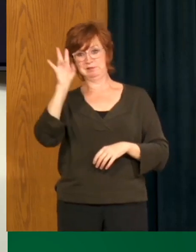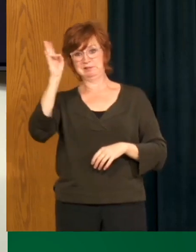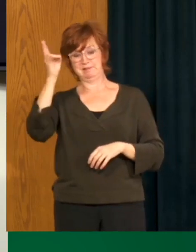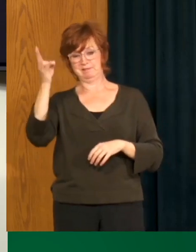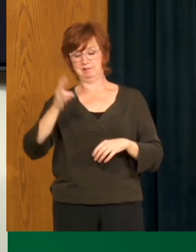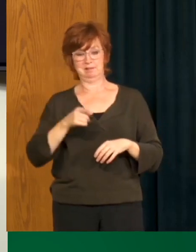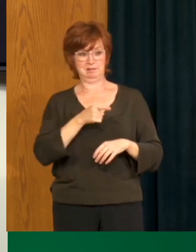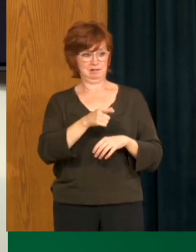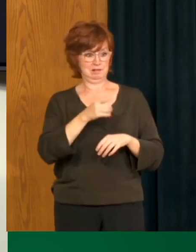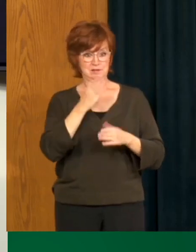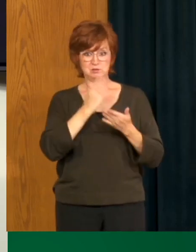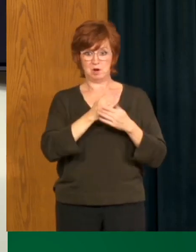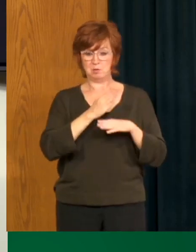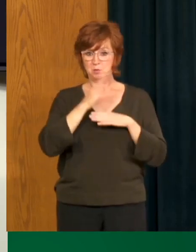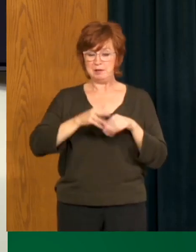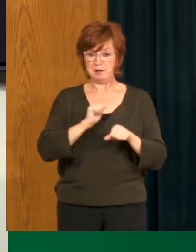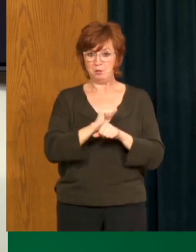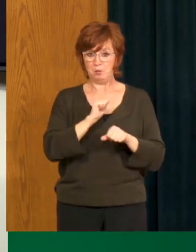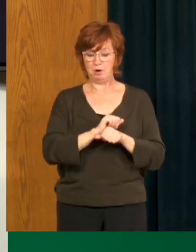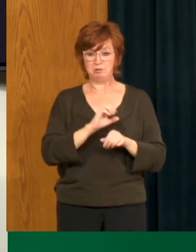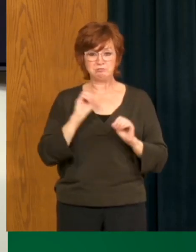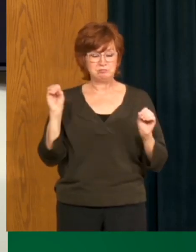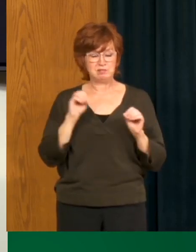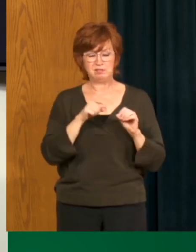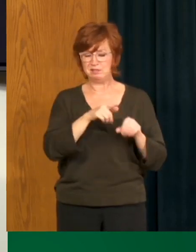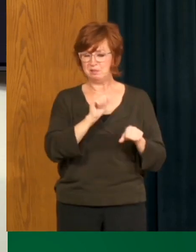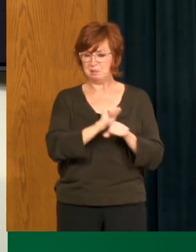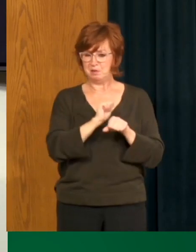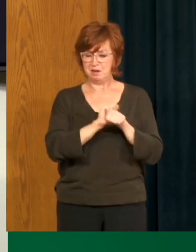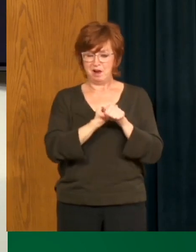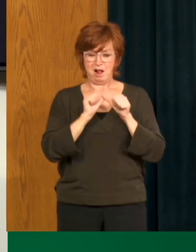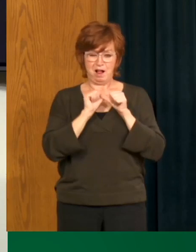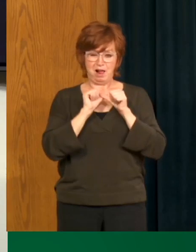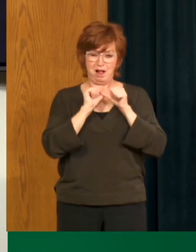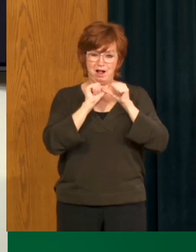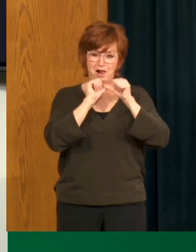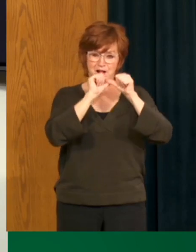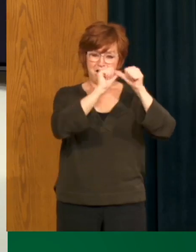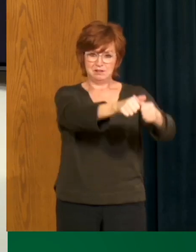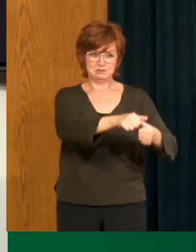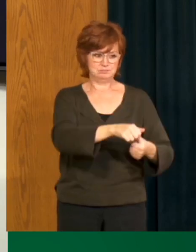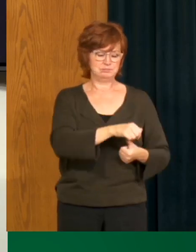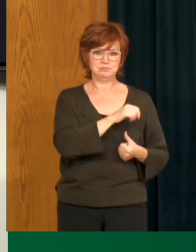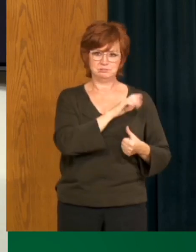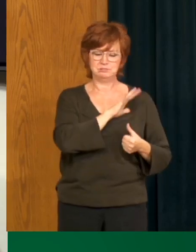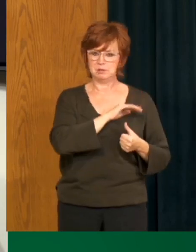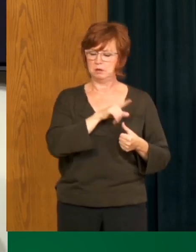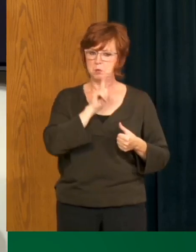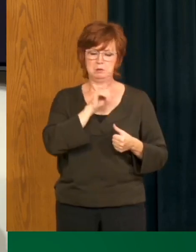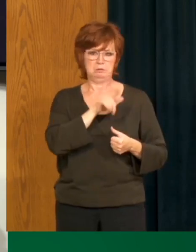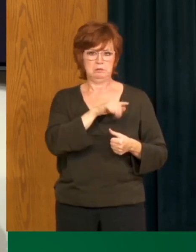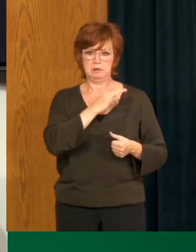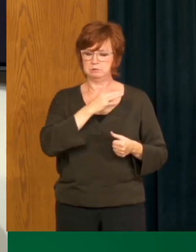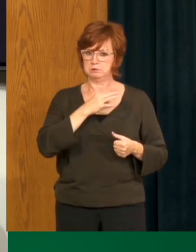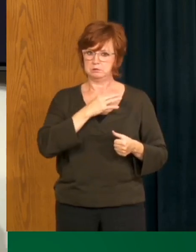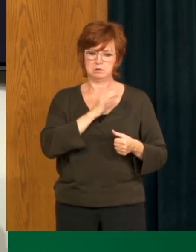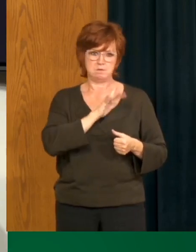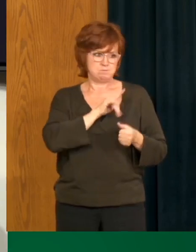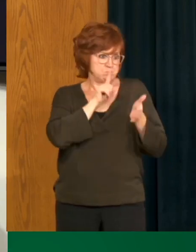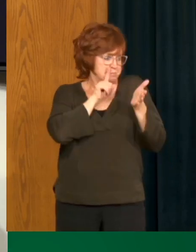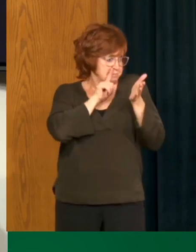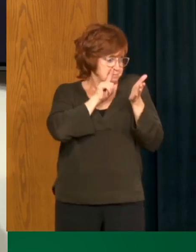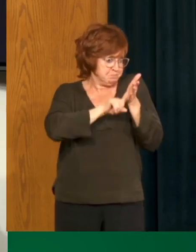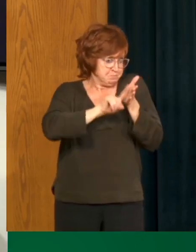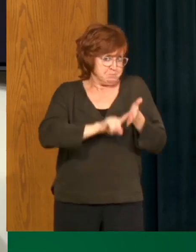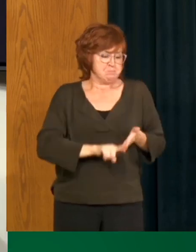weekends. And staff really have been spending a lot of time doing meticulous case contact investigation. What it means for a